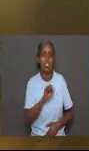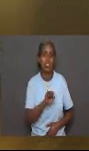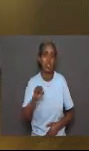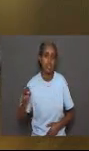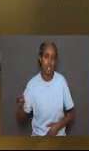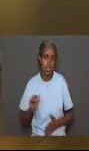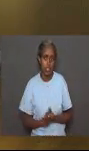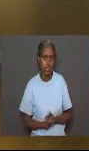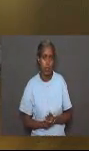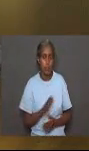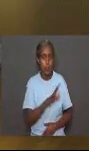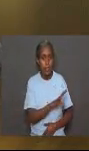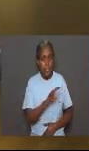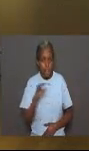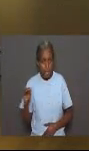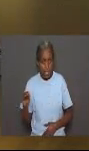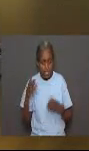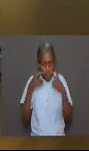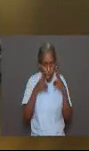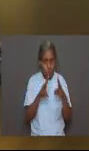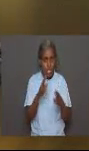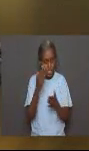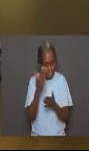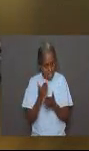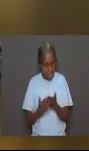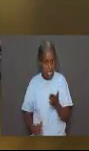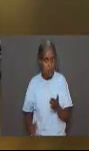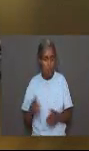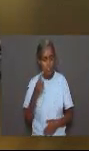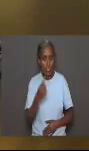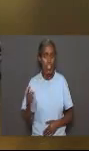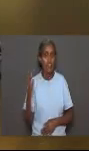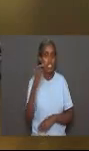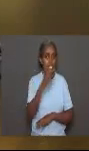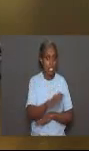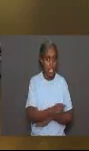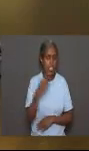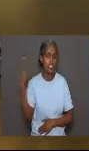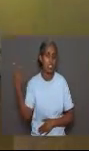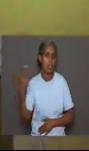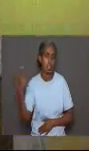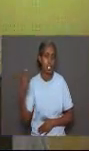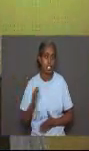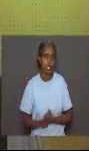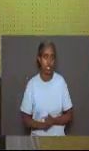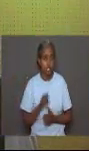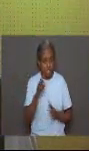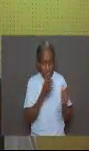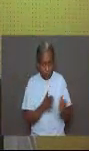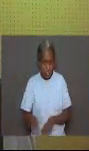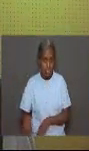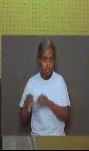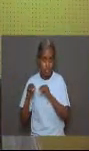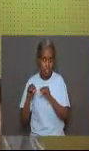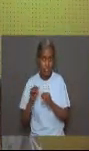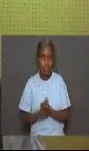scalars and look at some of their everyday applications. Are you ready,